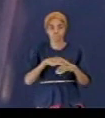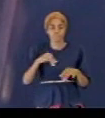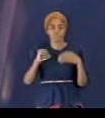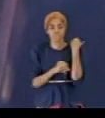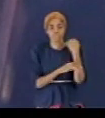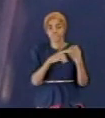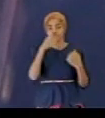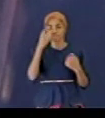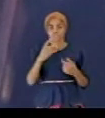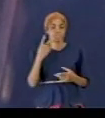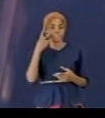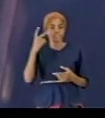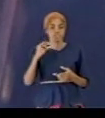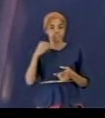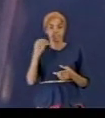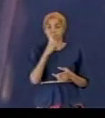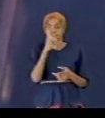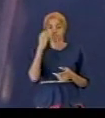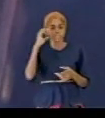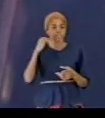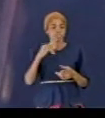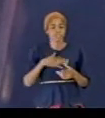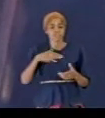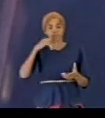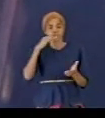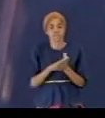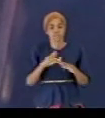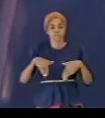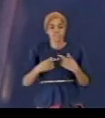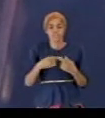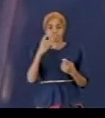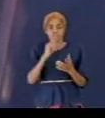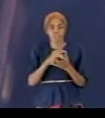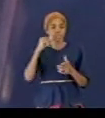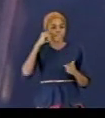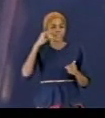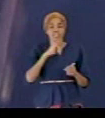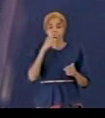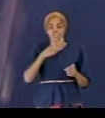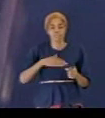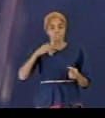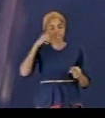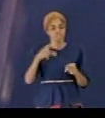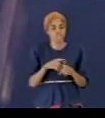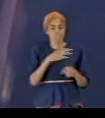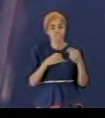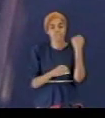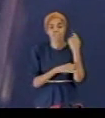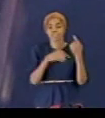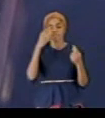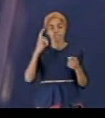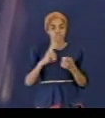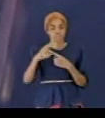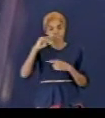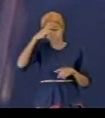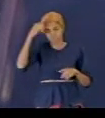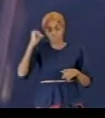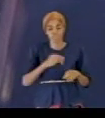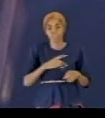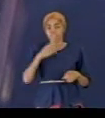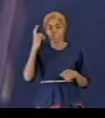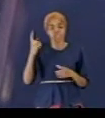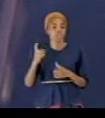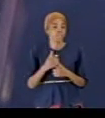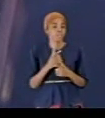wife, and how saidst thou, She is my sister? And Isaac said unto him, Because I said, Lest I die